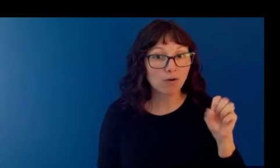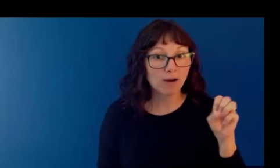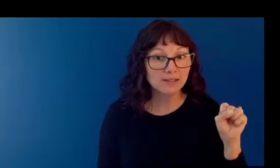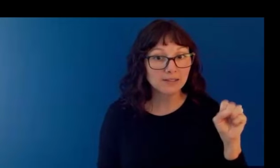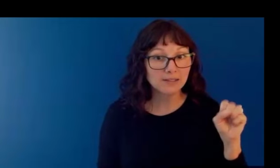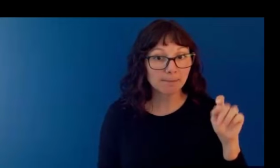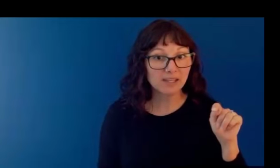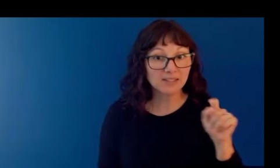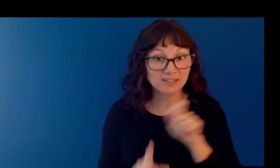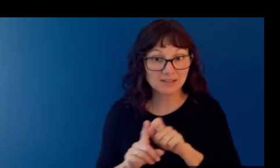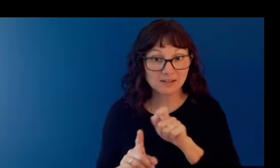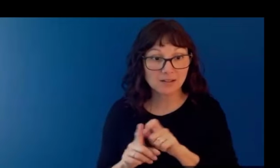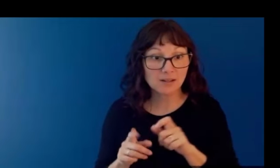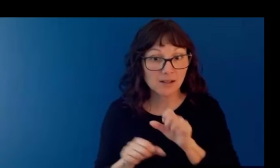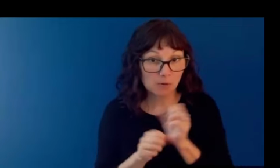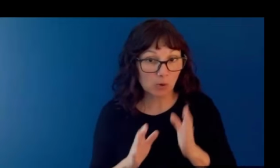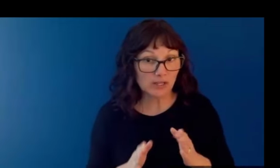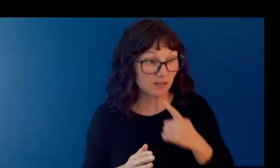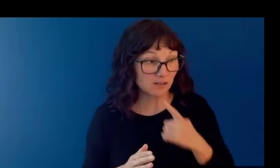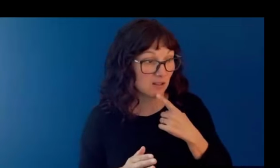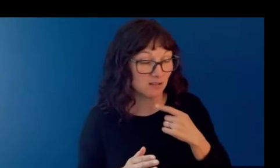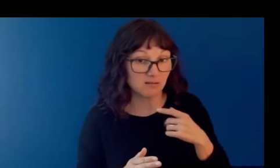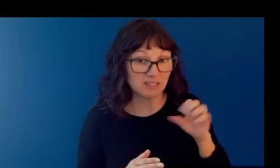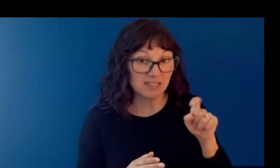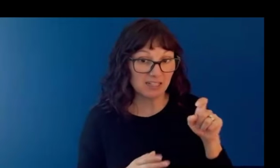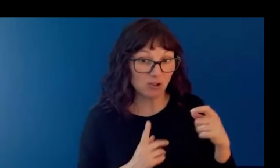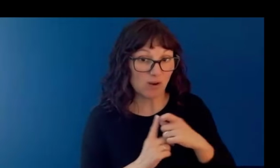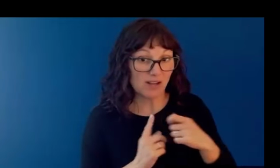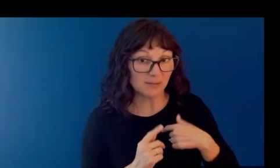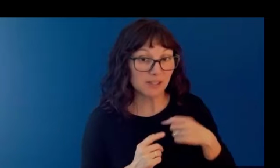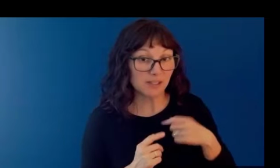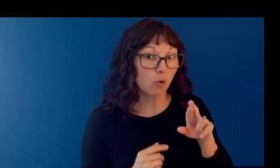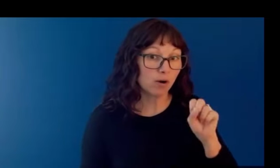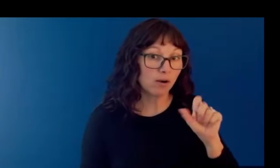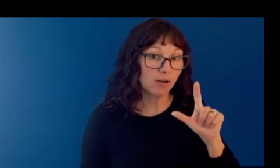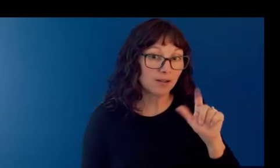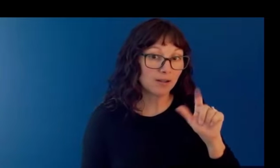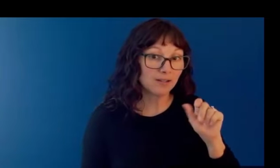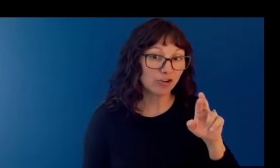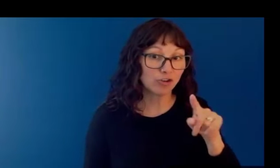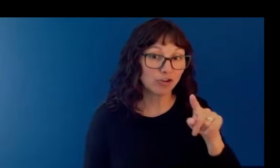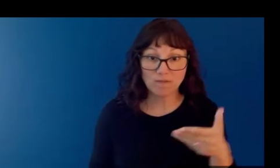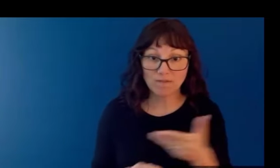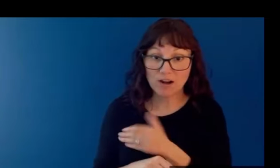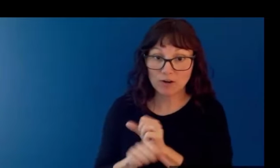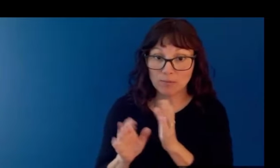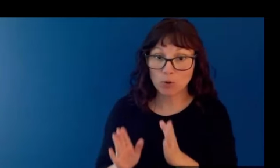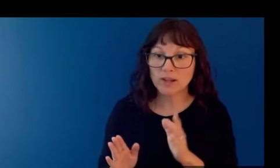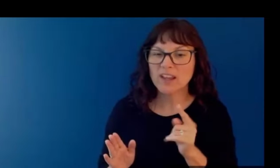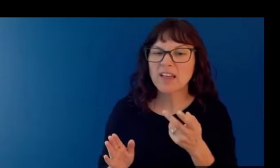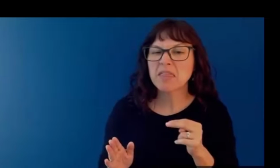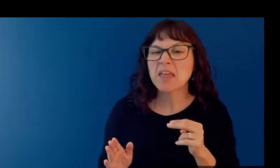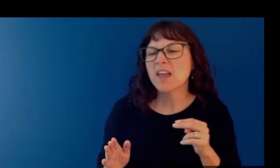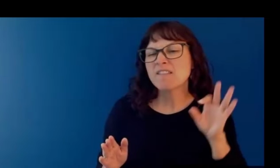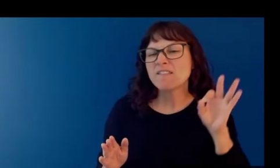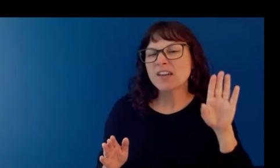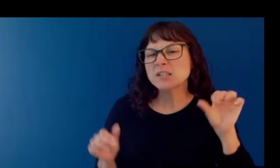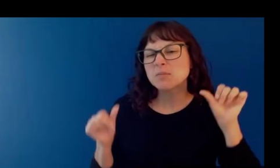sexually harassed or slander. You fired an employee and posted all over